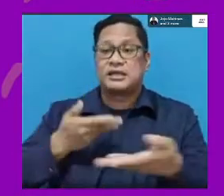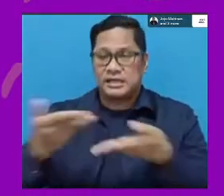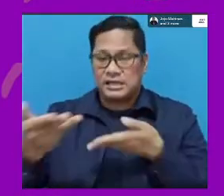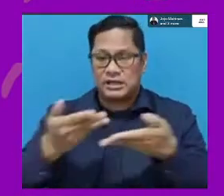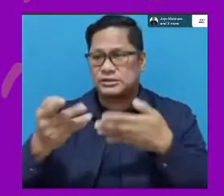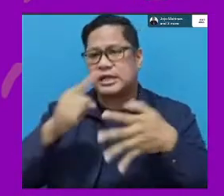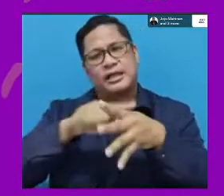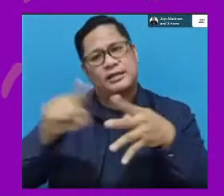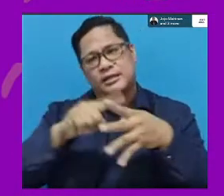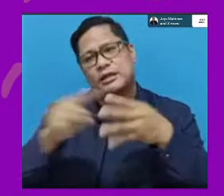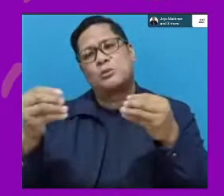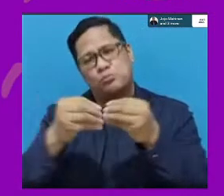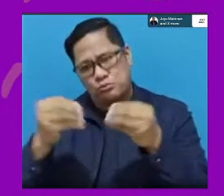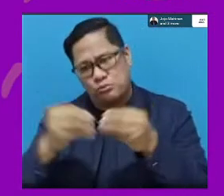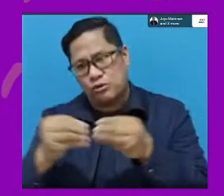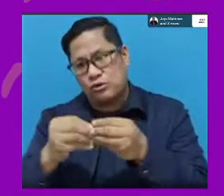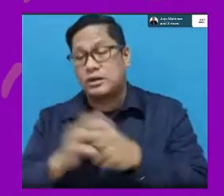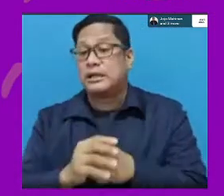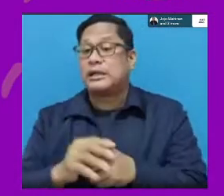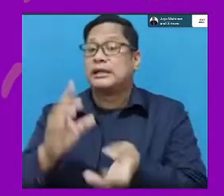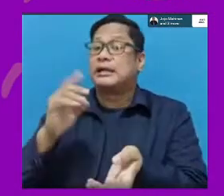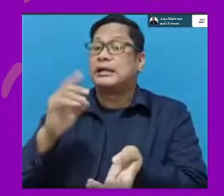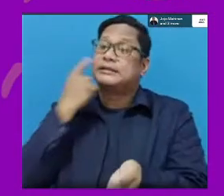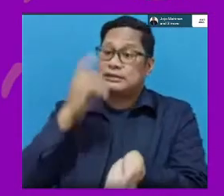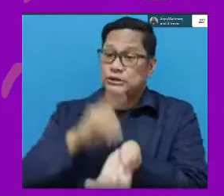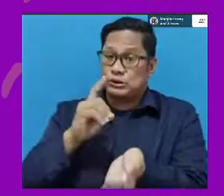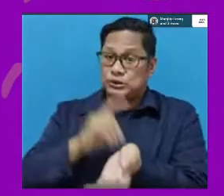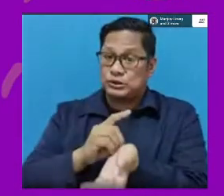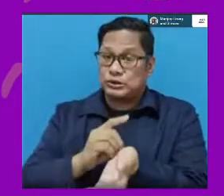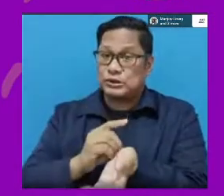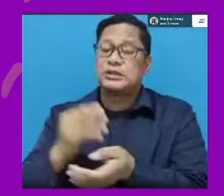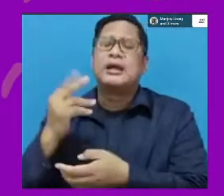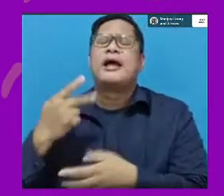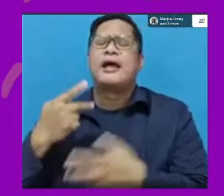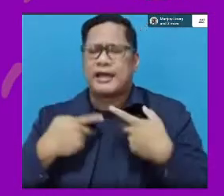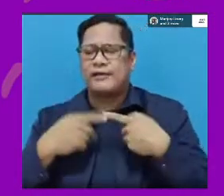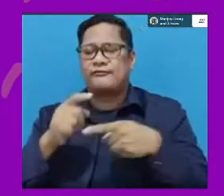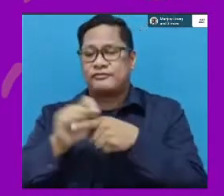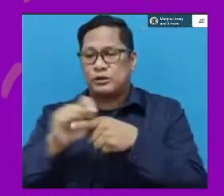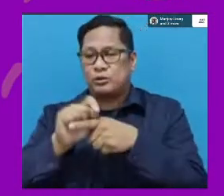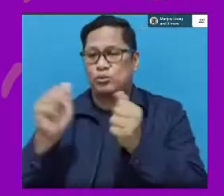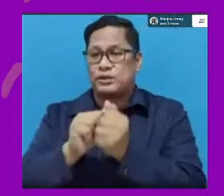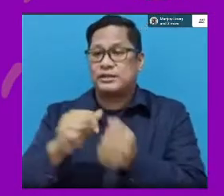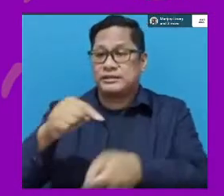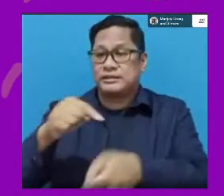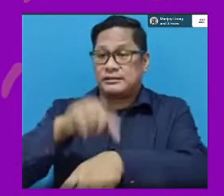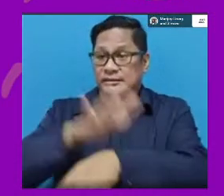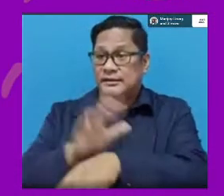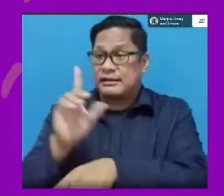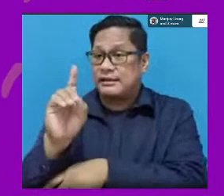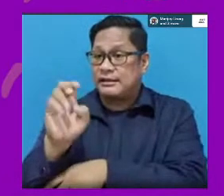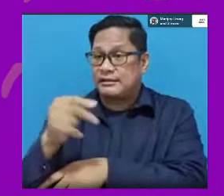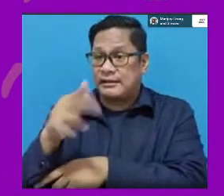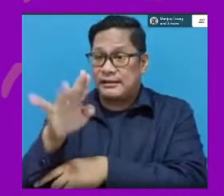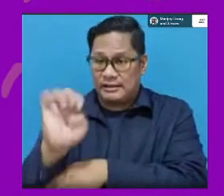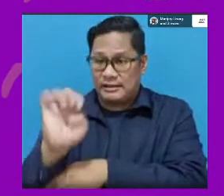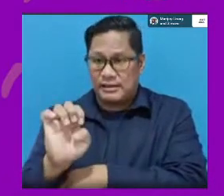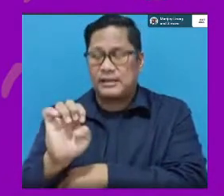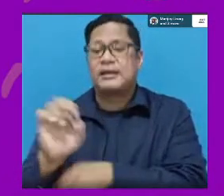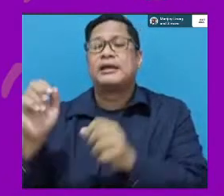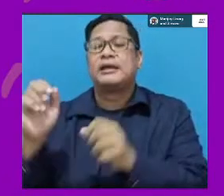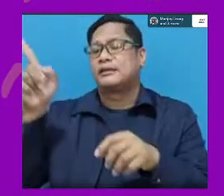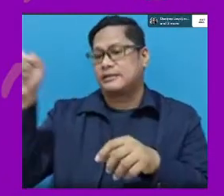more. Recently, Dr. Evangelista trained in dengue surveillance with the National Environmental Agency in